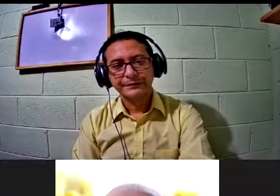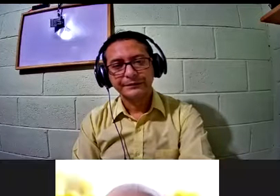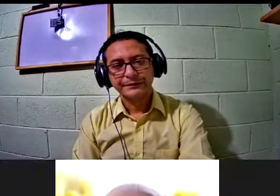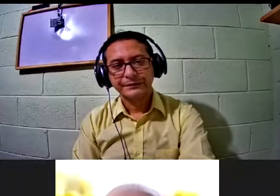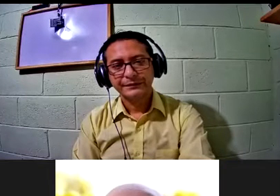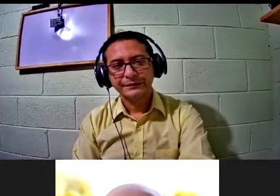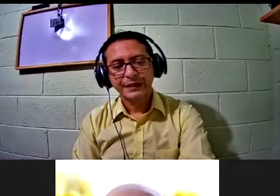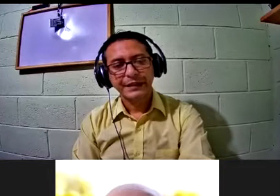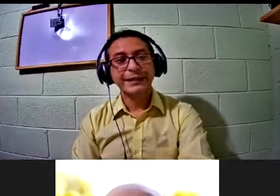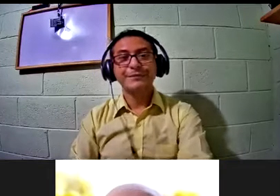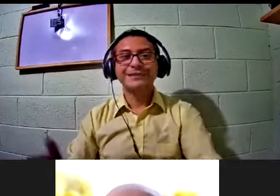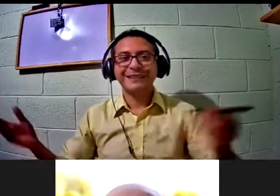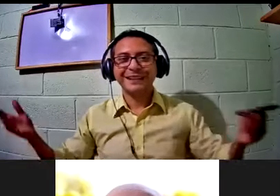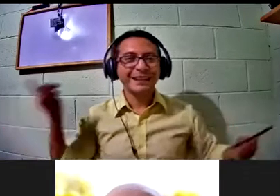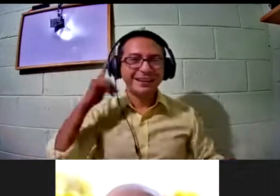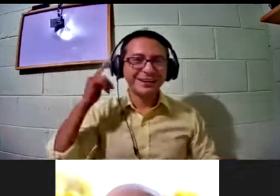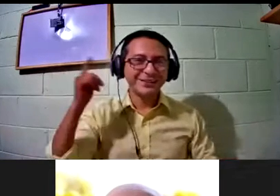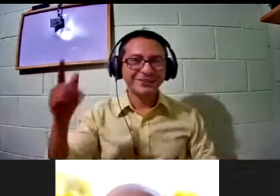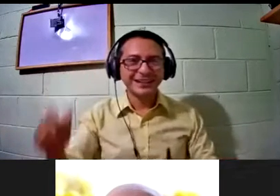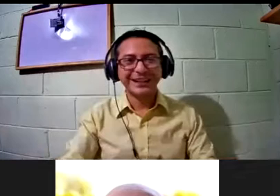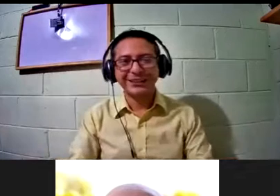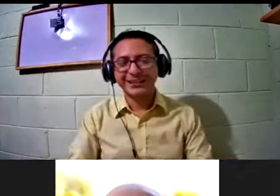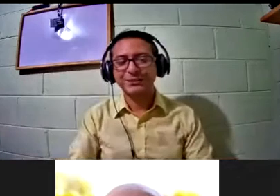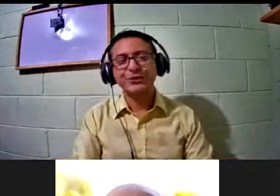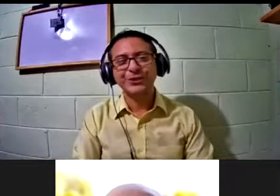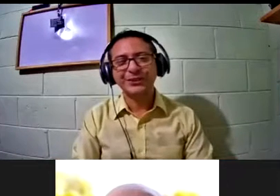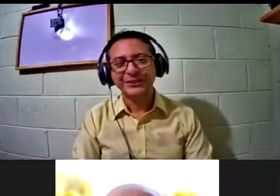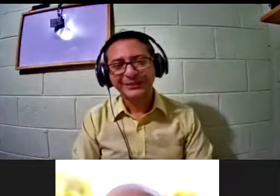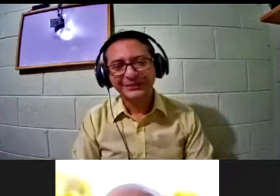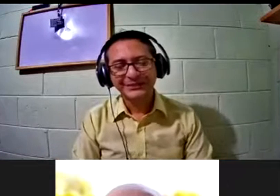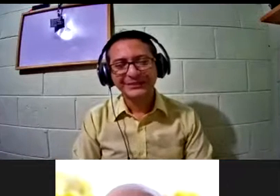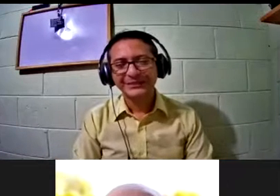Good evening. Hey, mister, I can hear you now. That's cool.